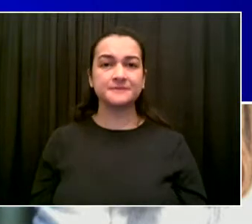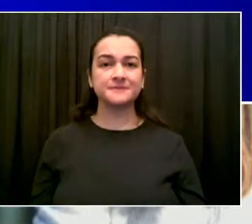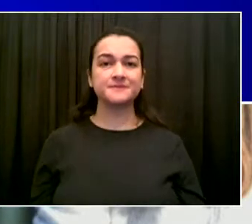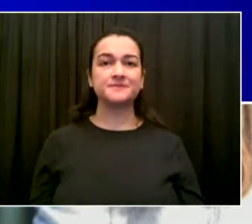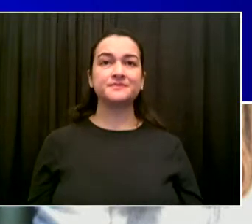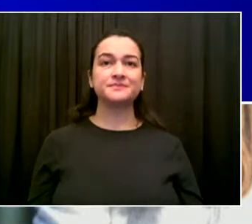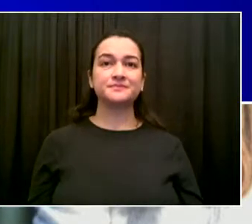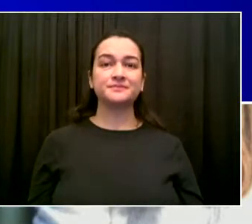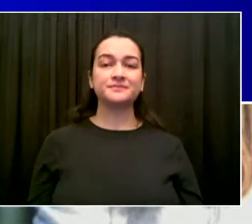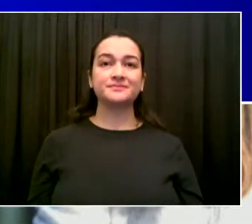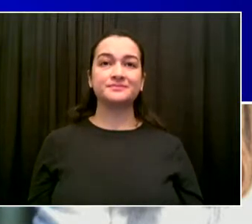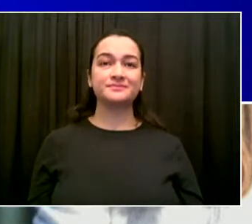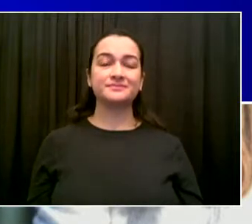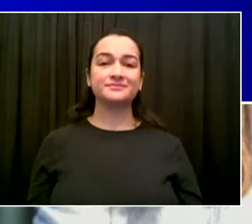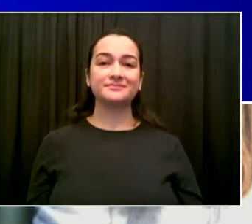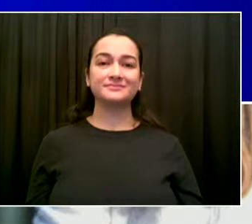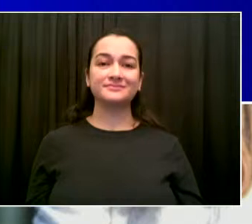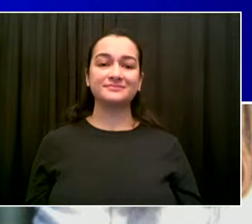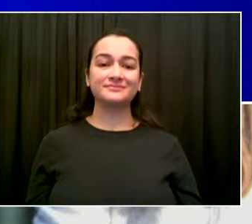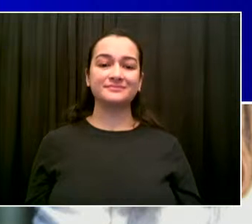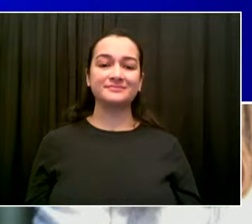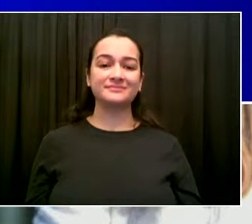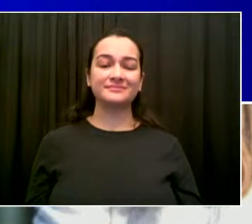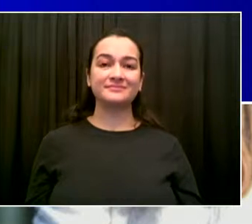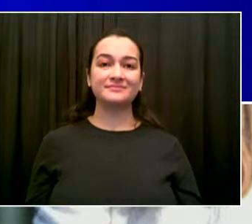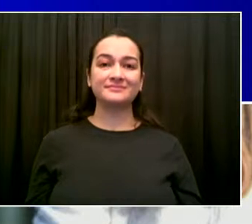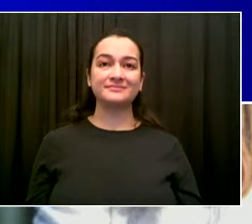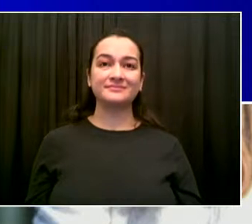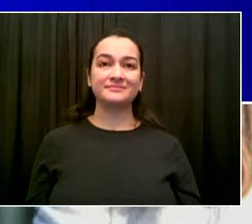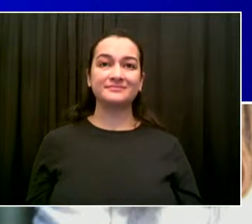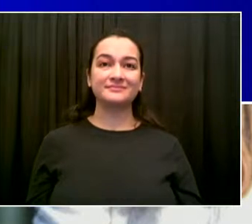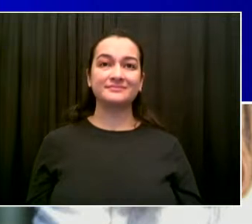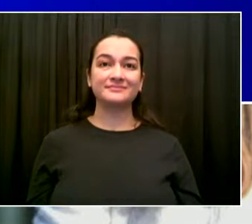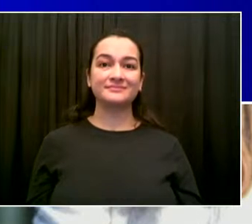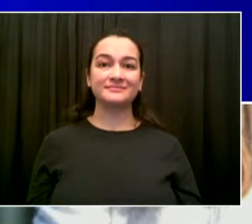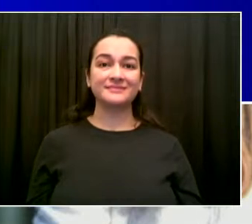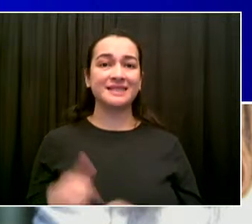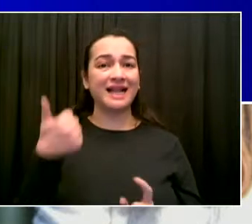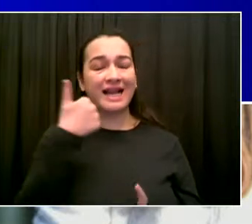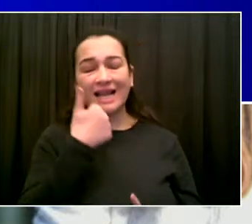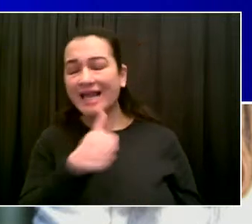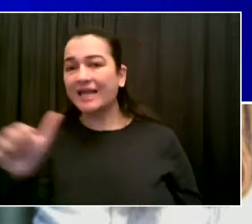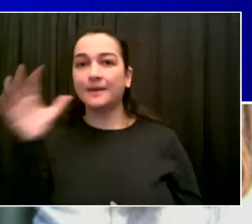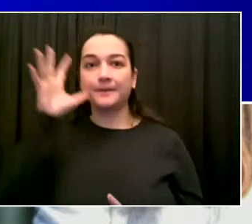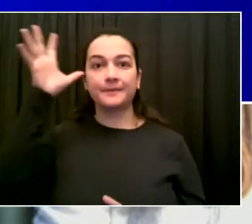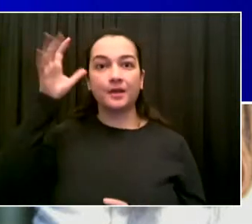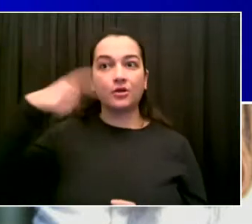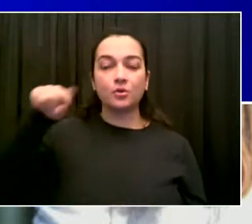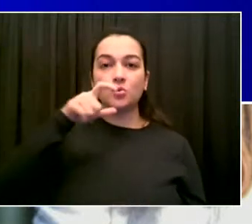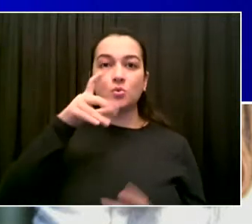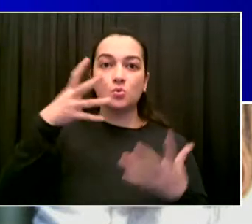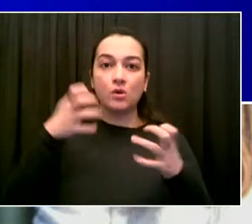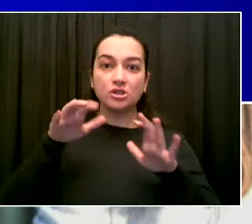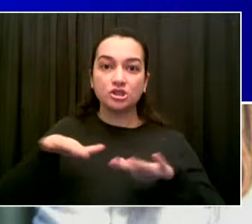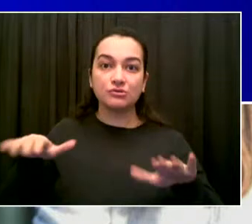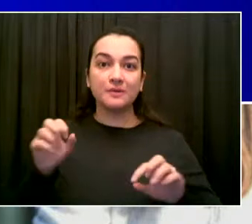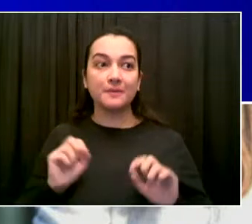across all grade levels to let us know your preferences. We are starting with elementary school,